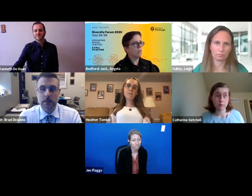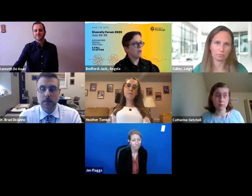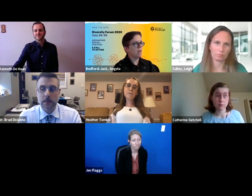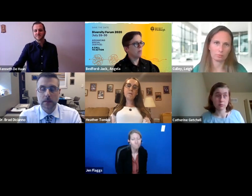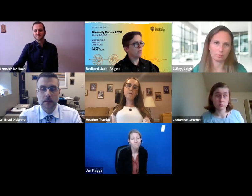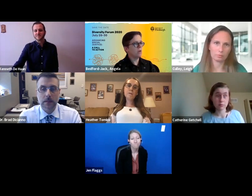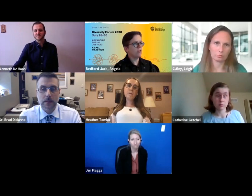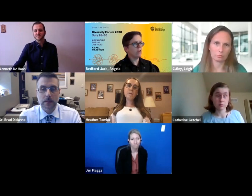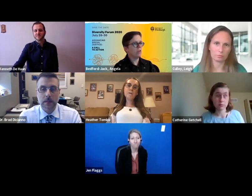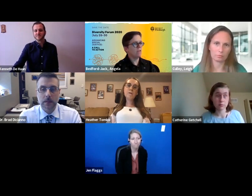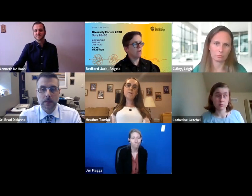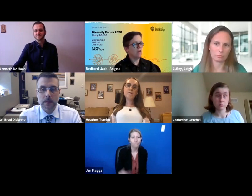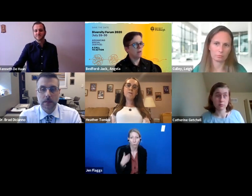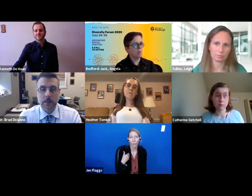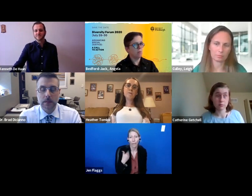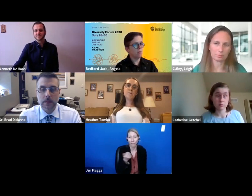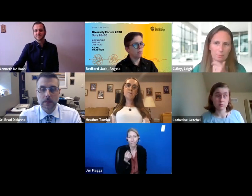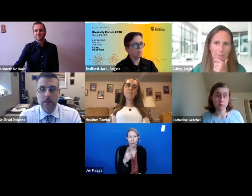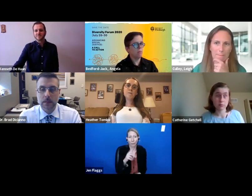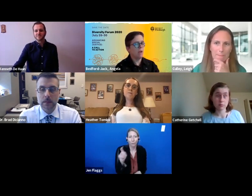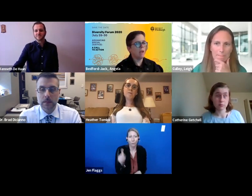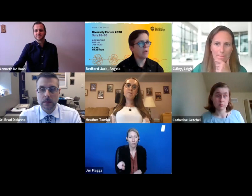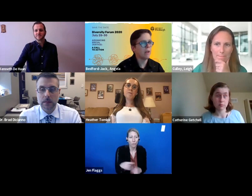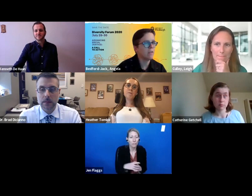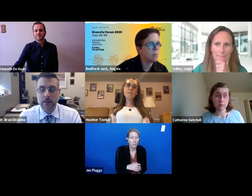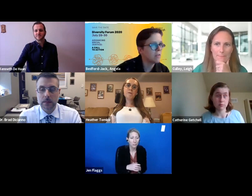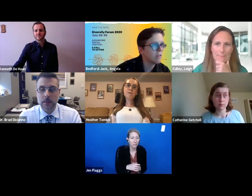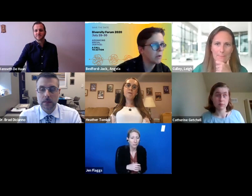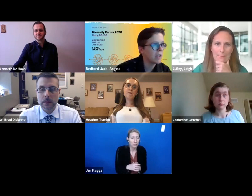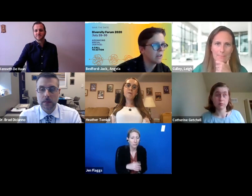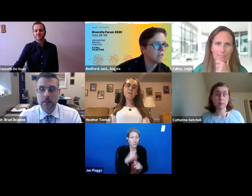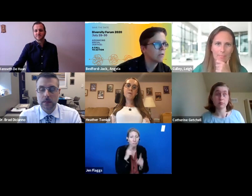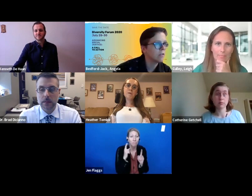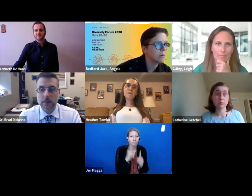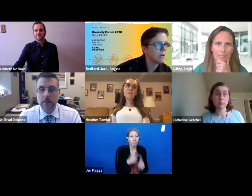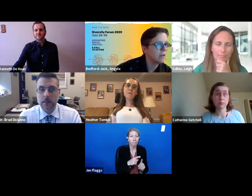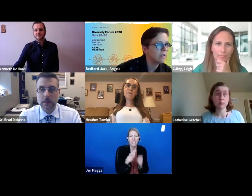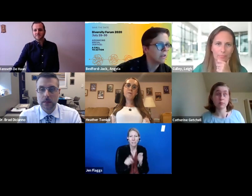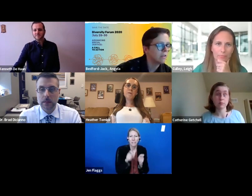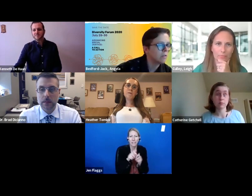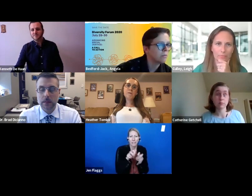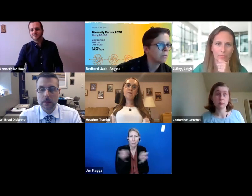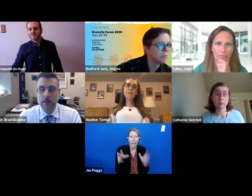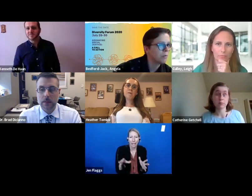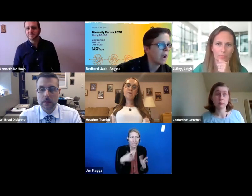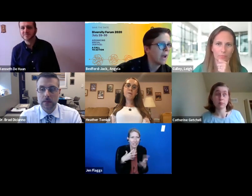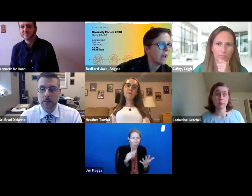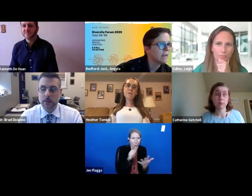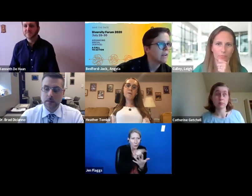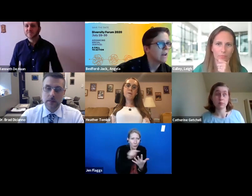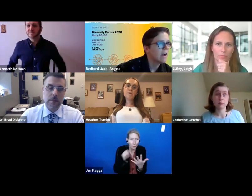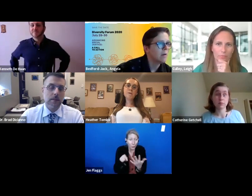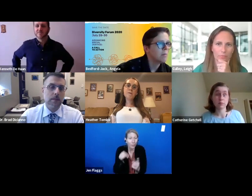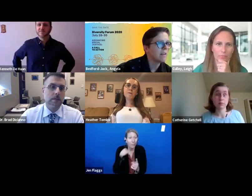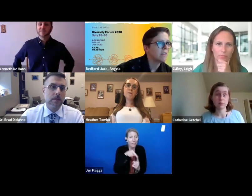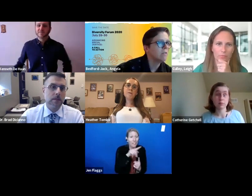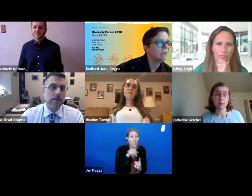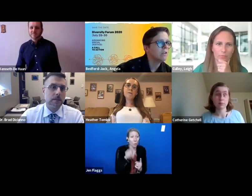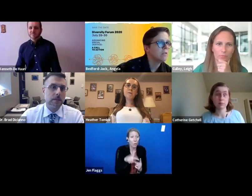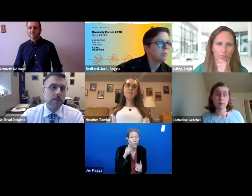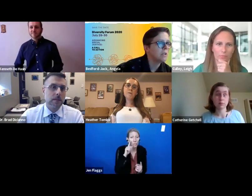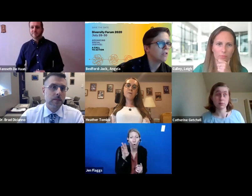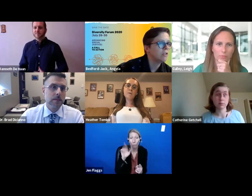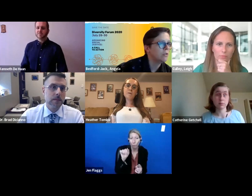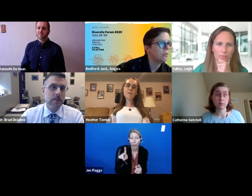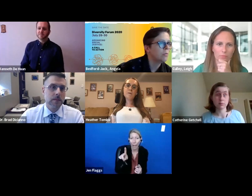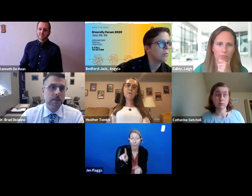So we have a couple questions aimed at specific panelists. So this one is for Brad, asking